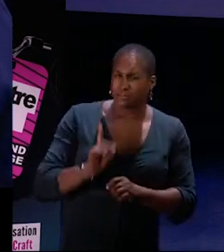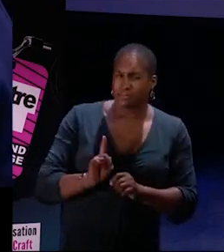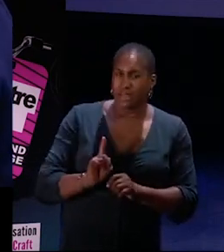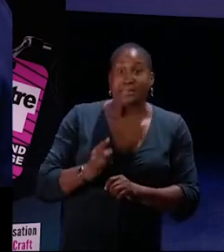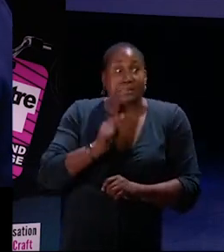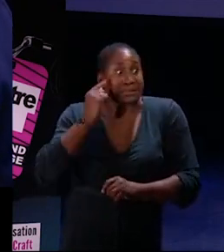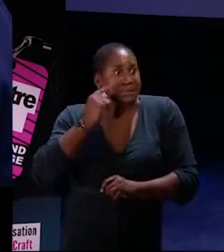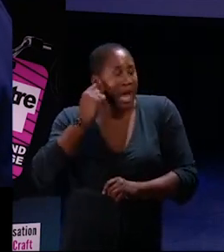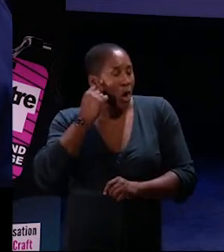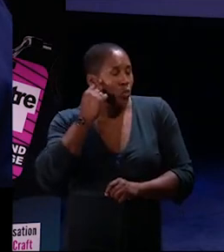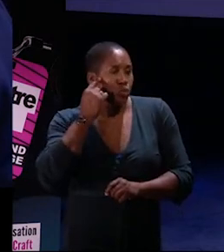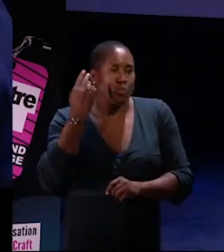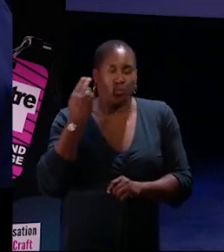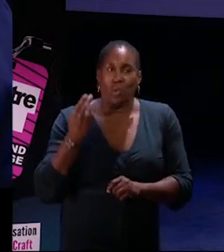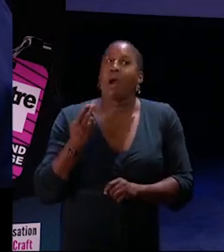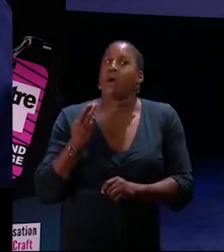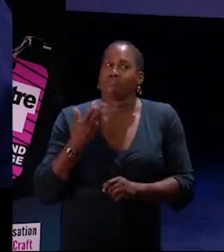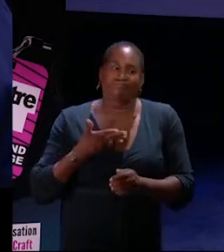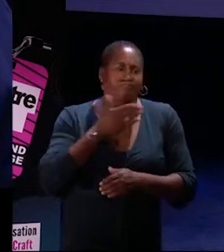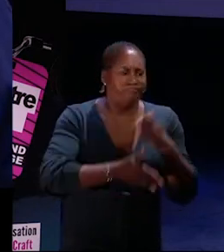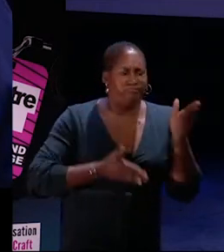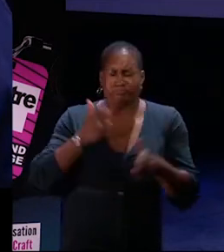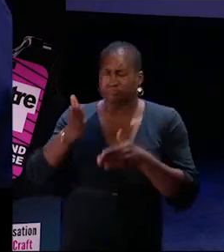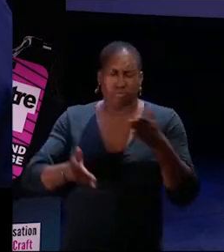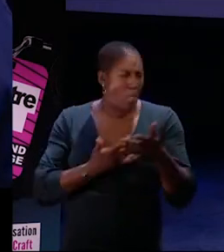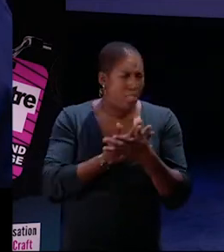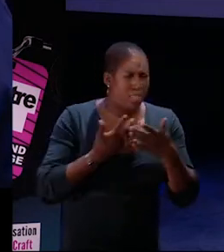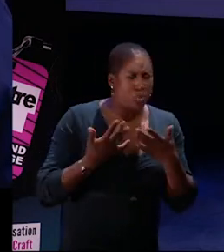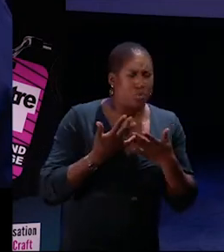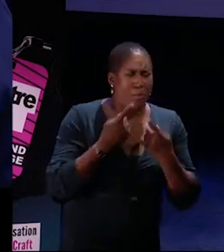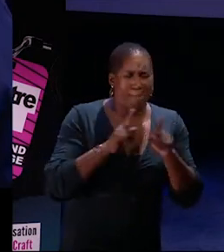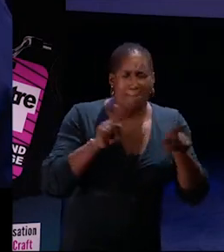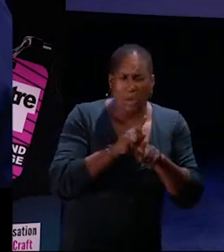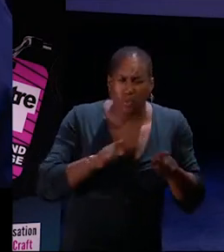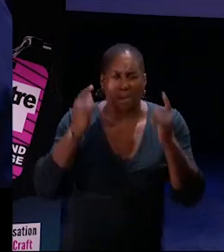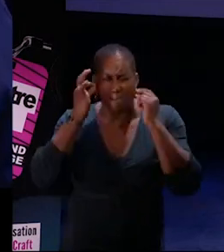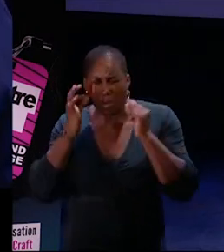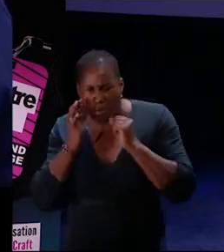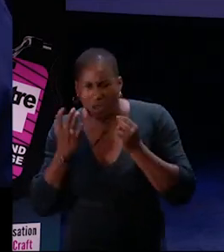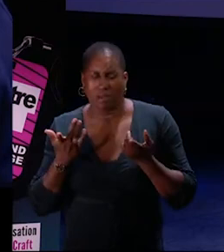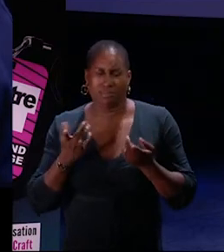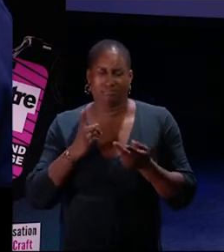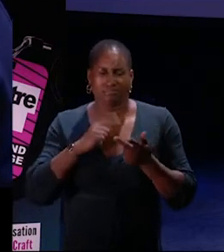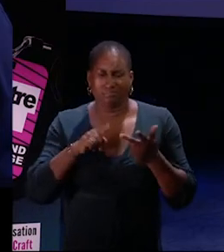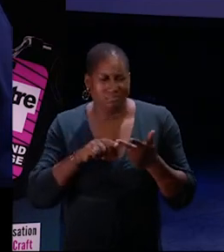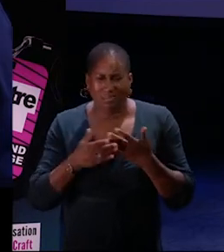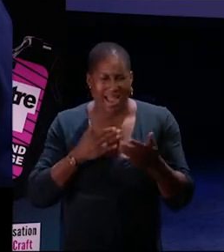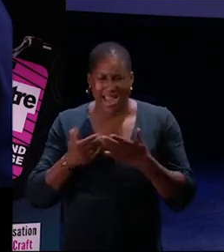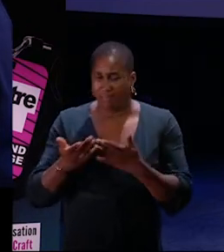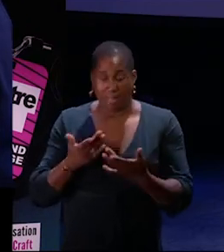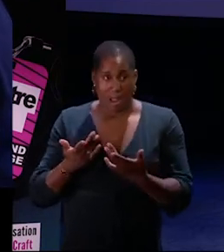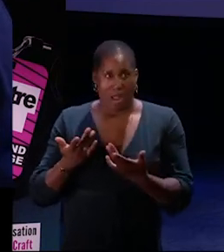many shows or music, podcasts, anything that is, a oral